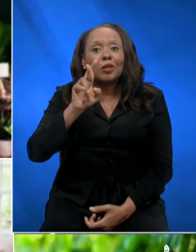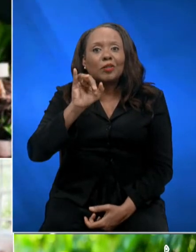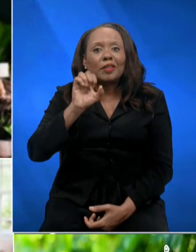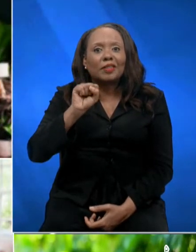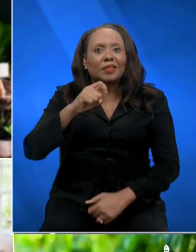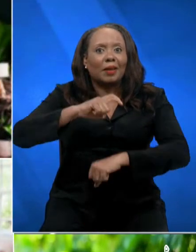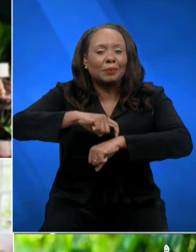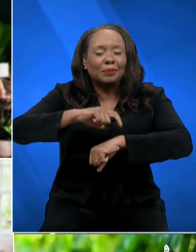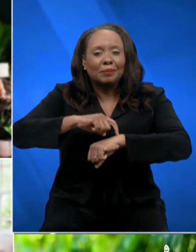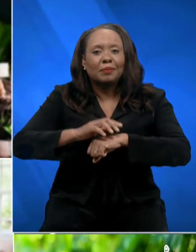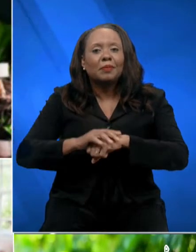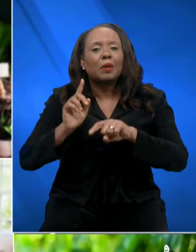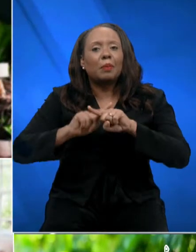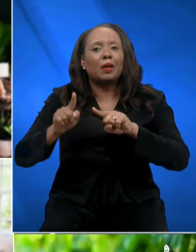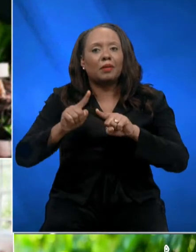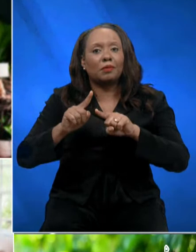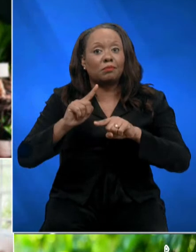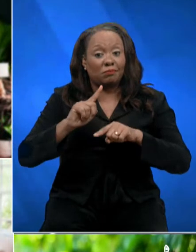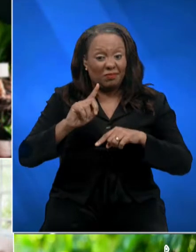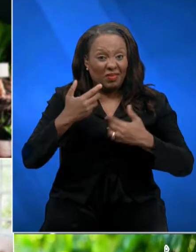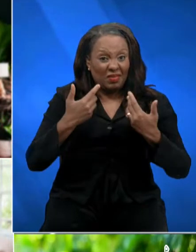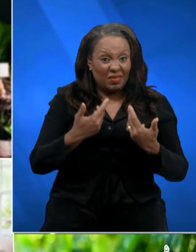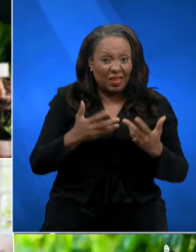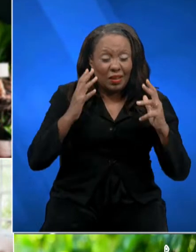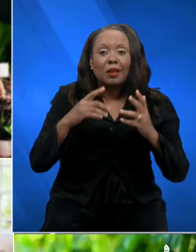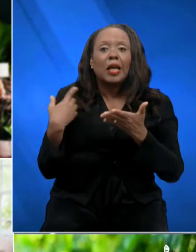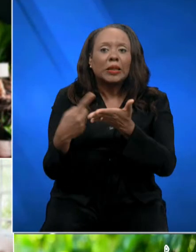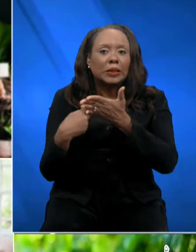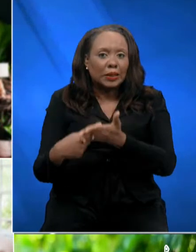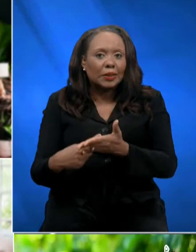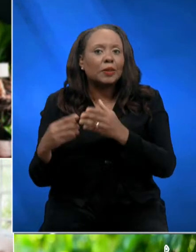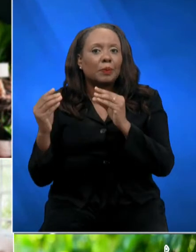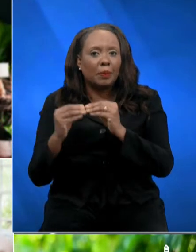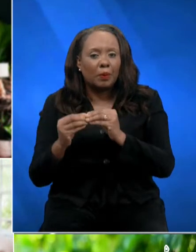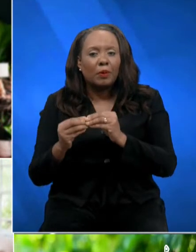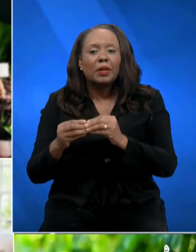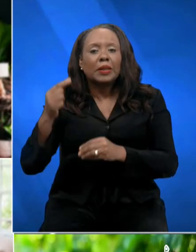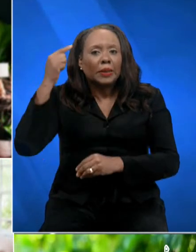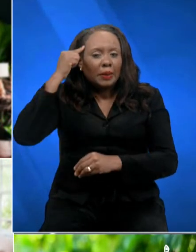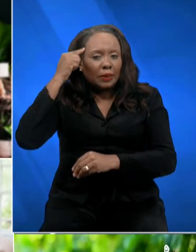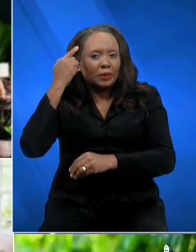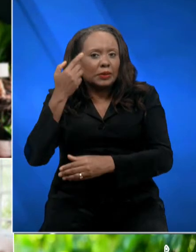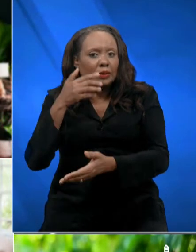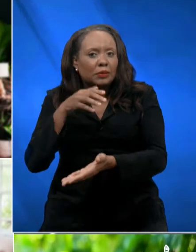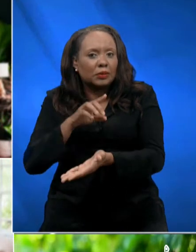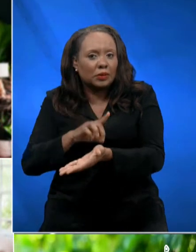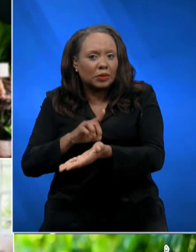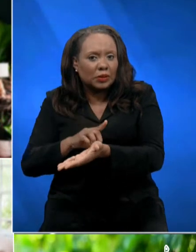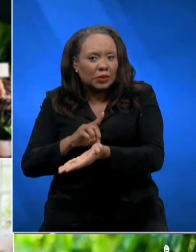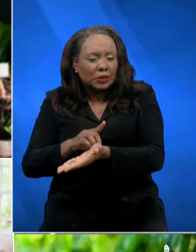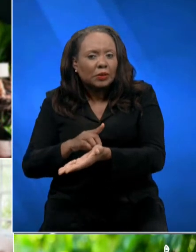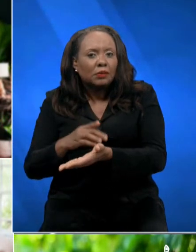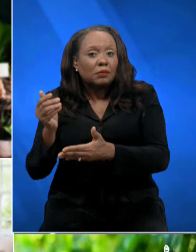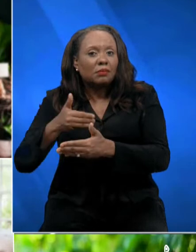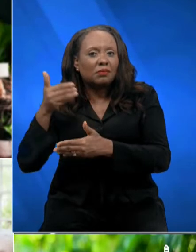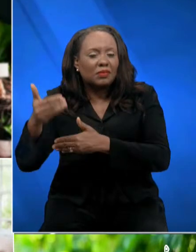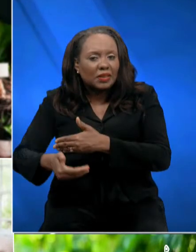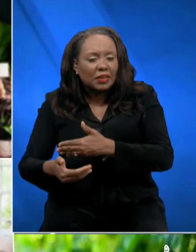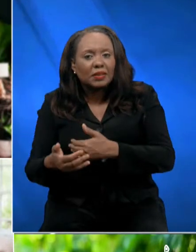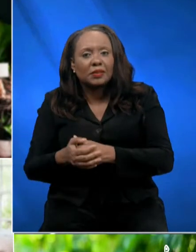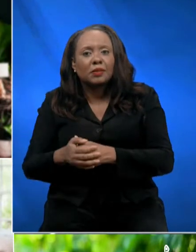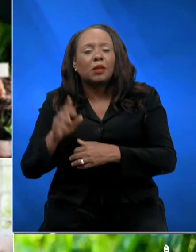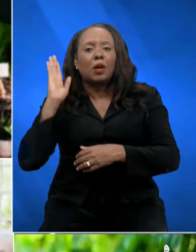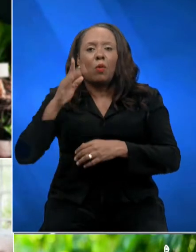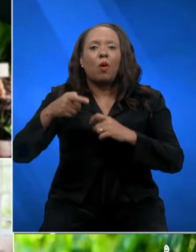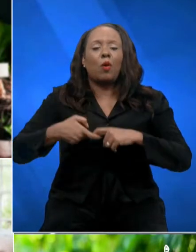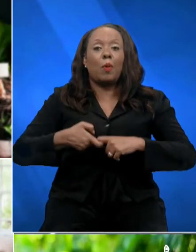continue to discuss this. We still have to hear from Dr. Ford, the psychiatrist, and so we are going